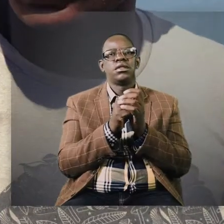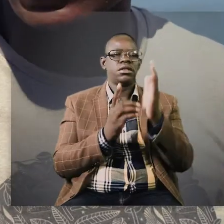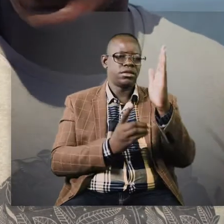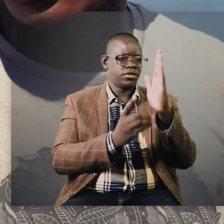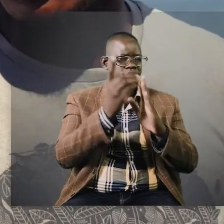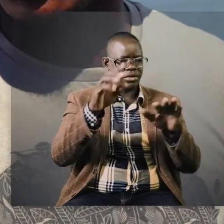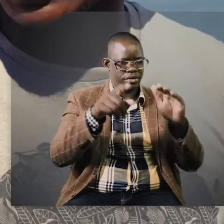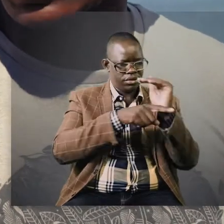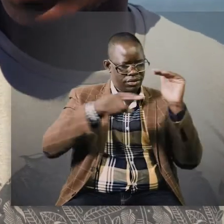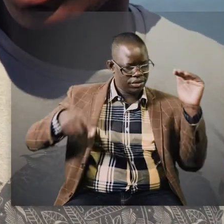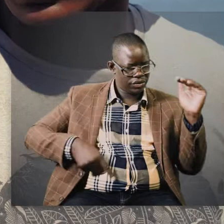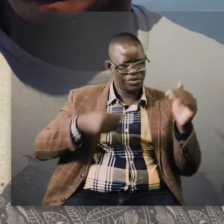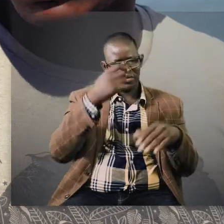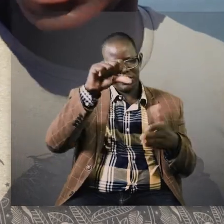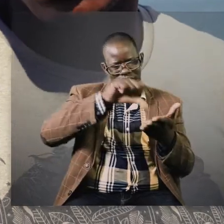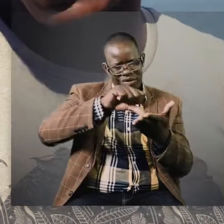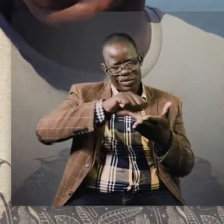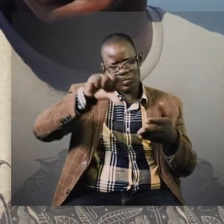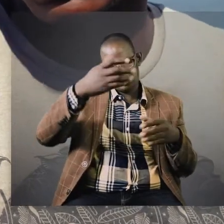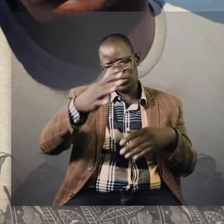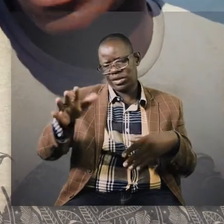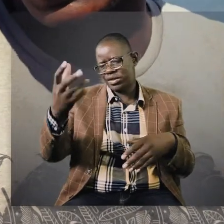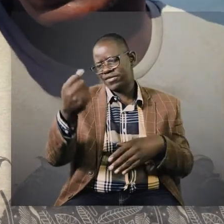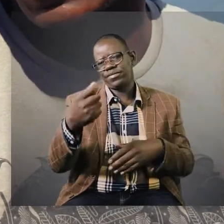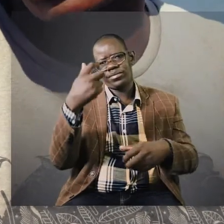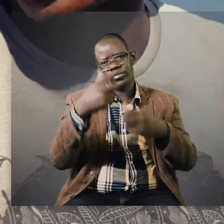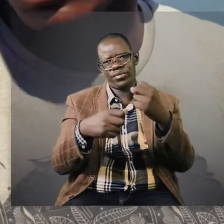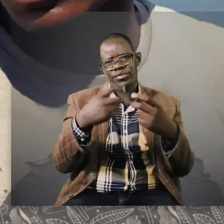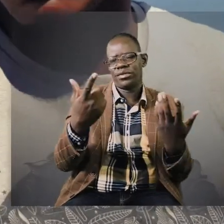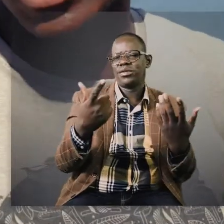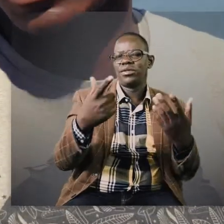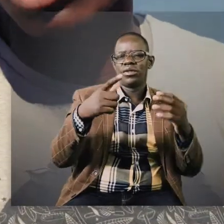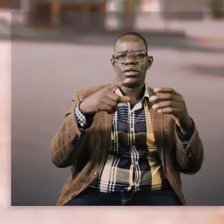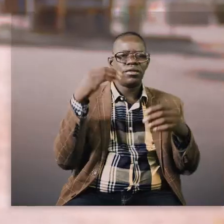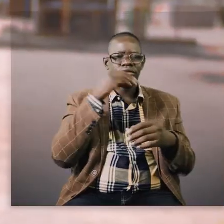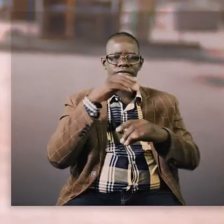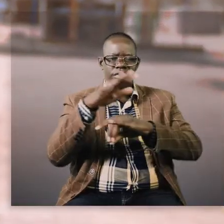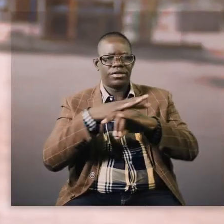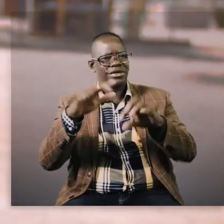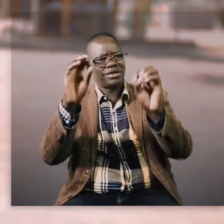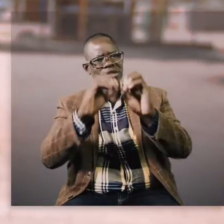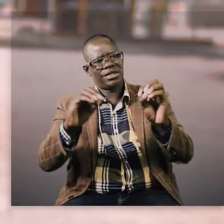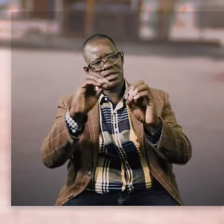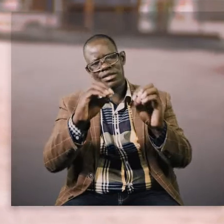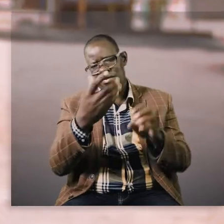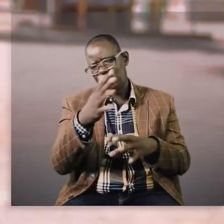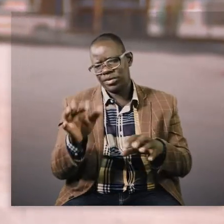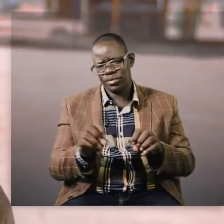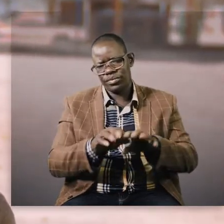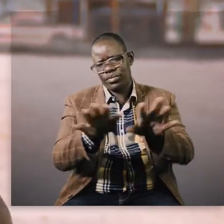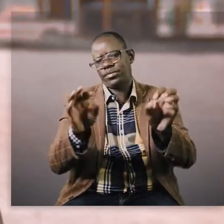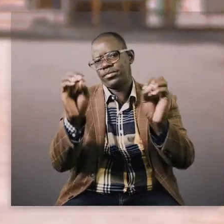developing countries, don't have clean water. And also they have other things like drought and low water supply. But also in